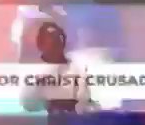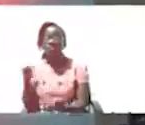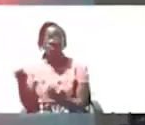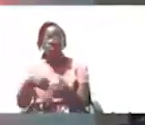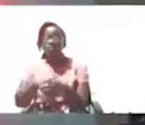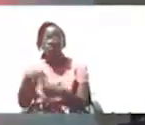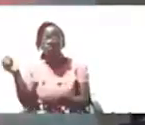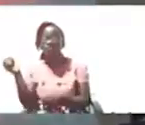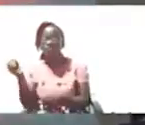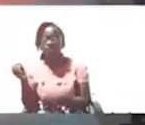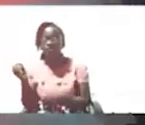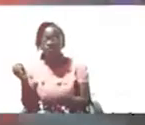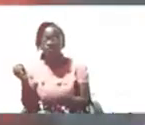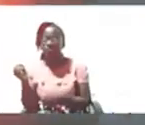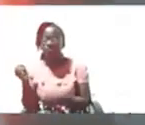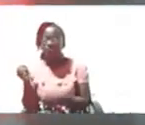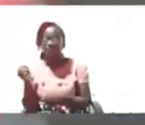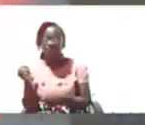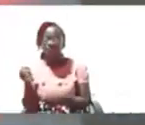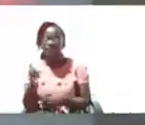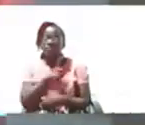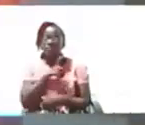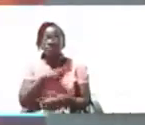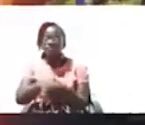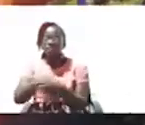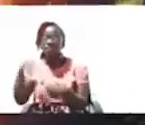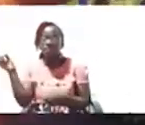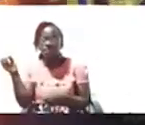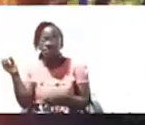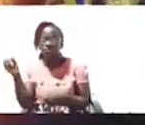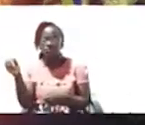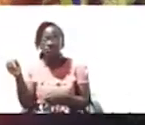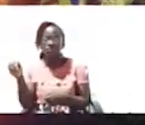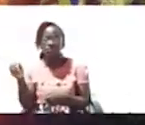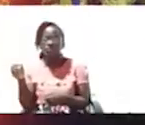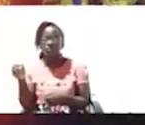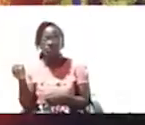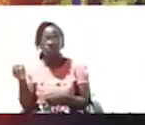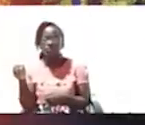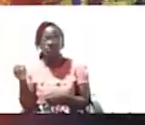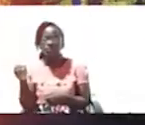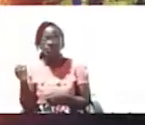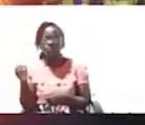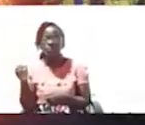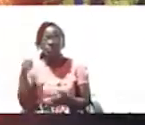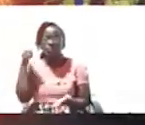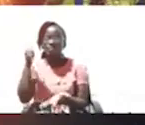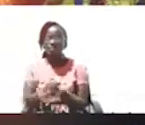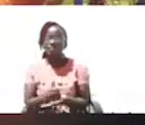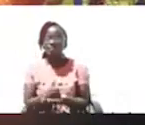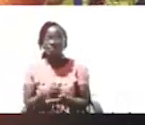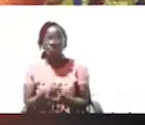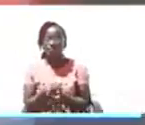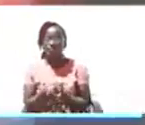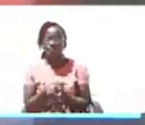Lazarus! Come out! Lazarus! Come out! Amen. Amen.